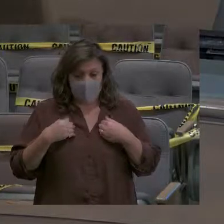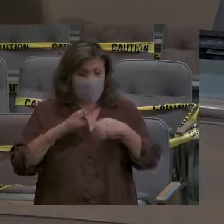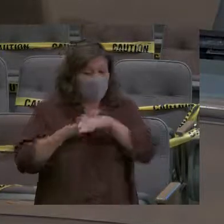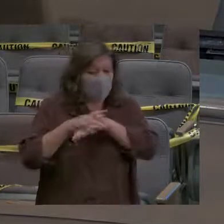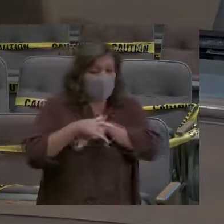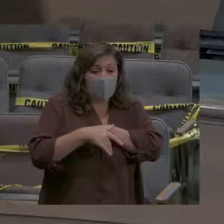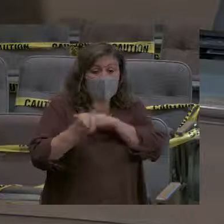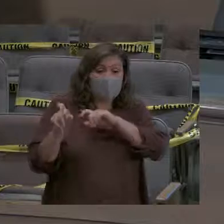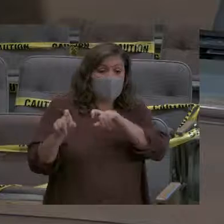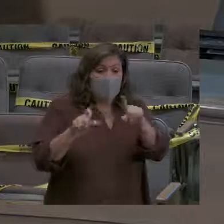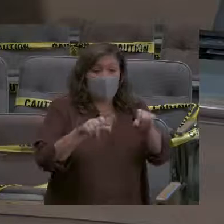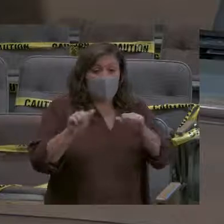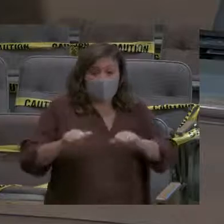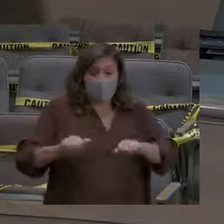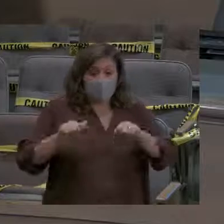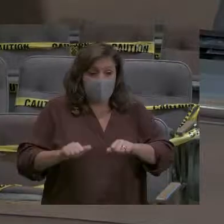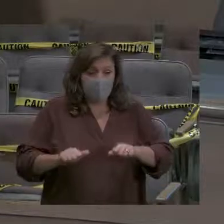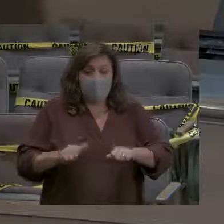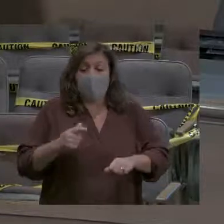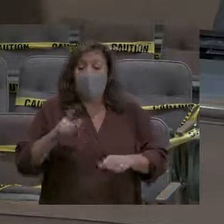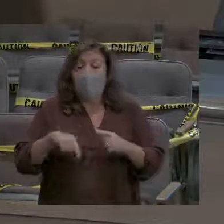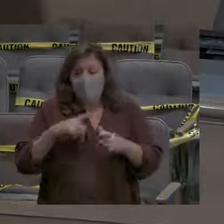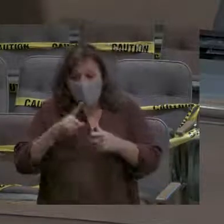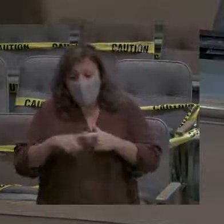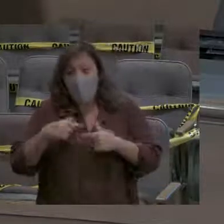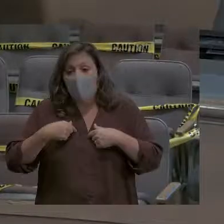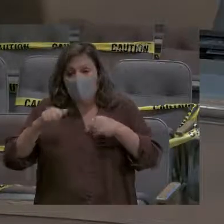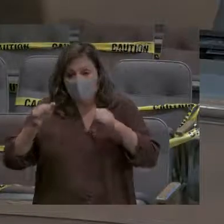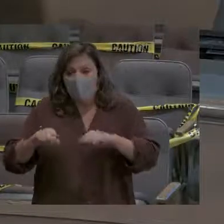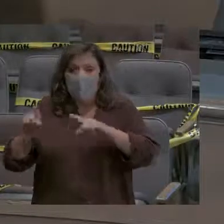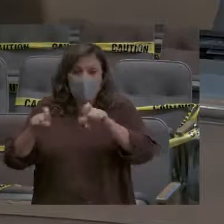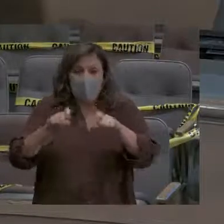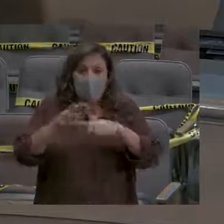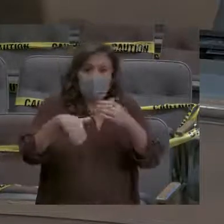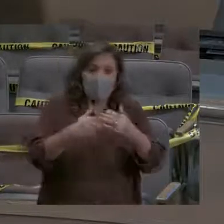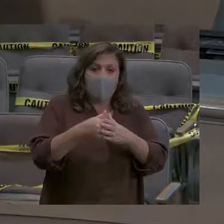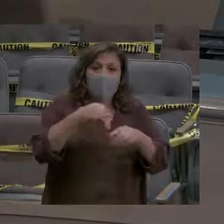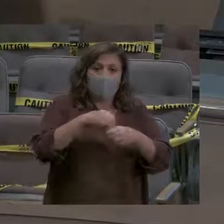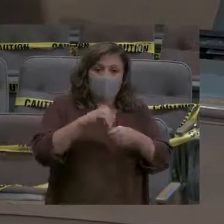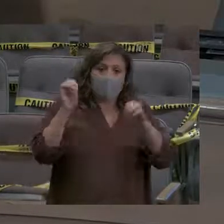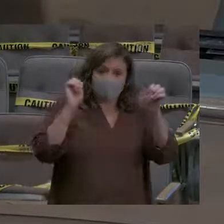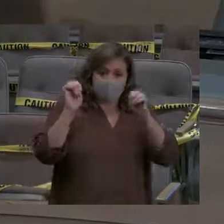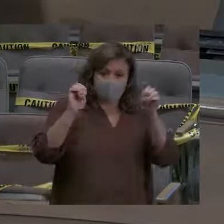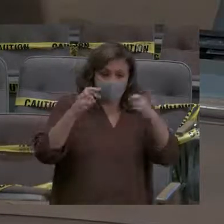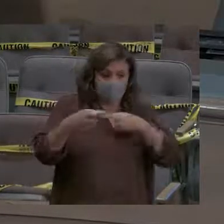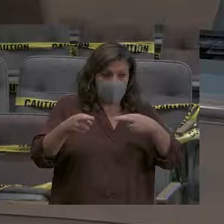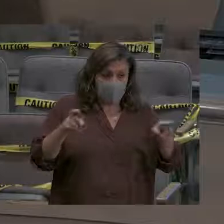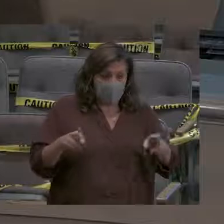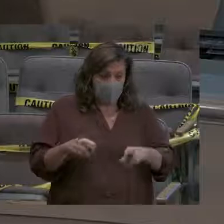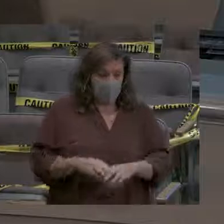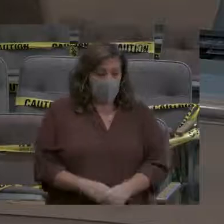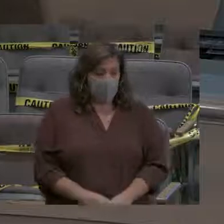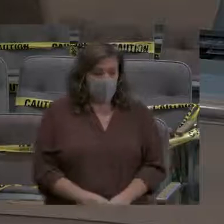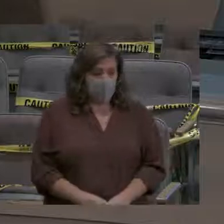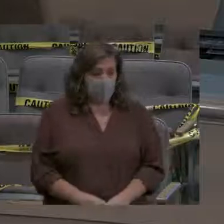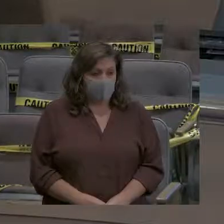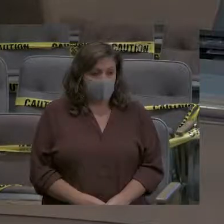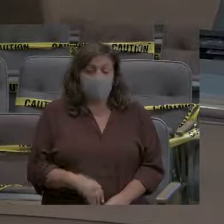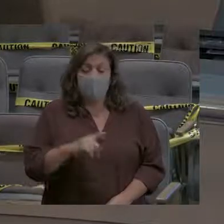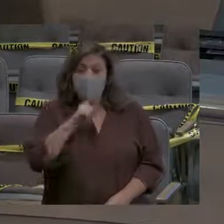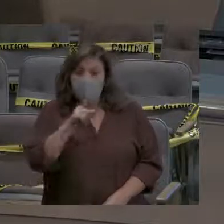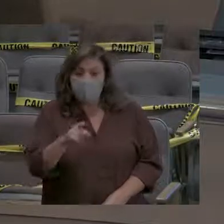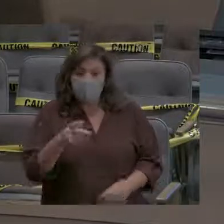be able to test every patient who came into the emergency room and is discharged. The reality